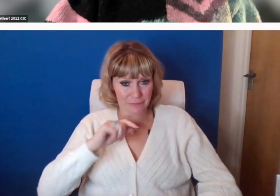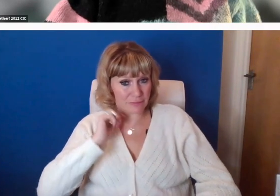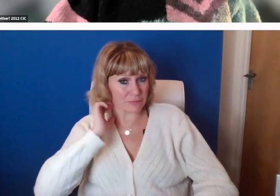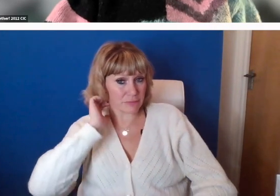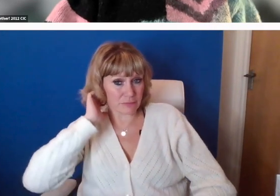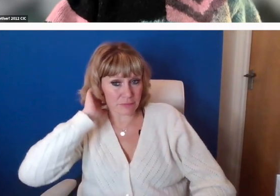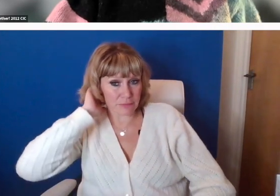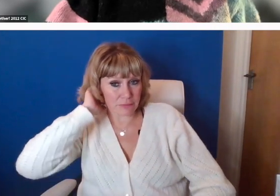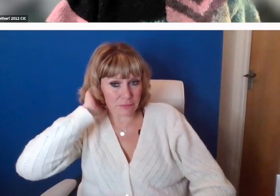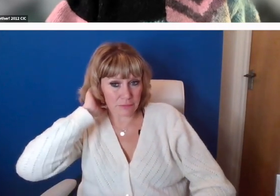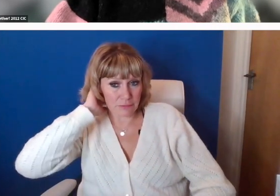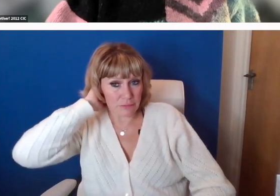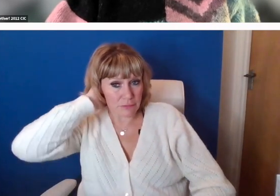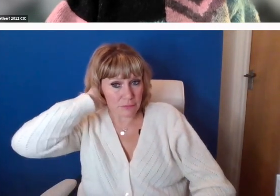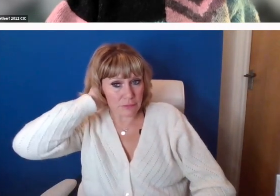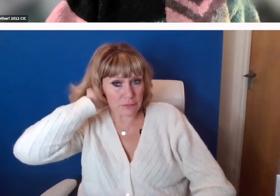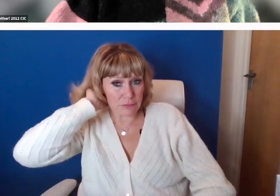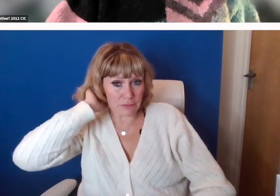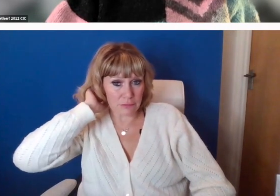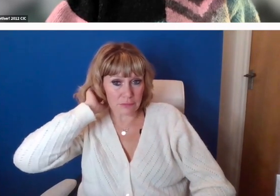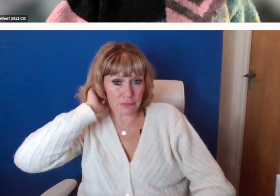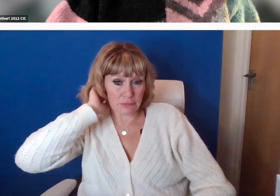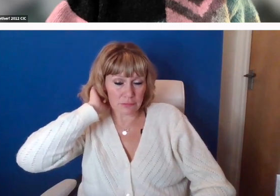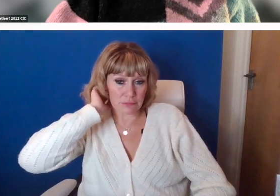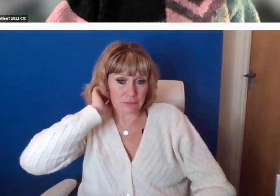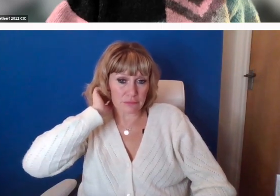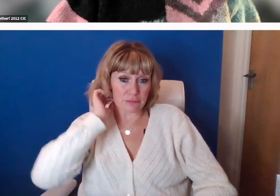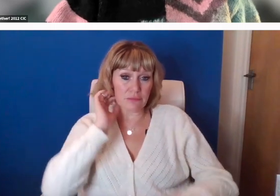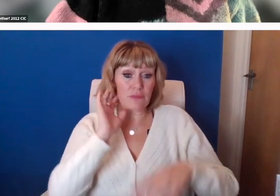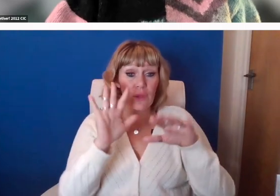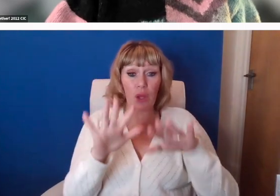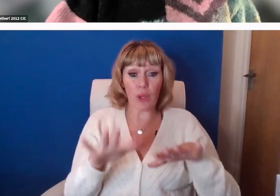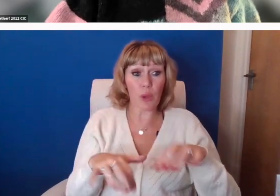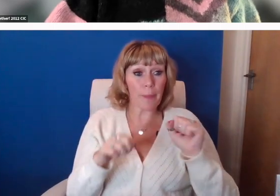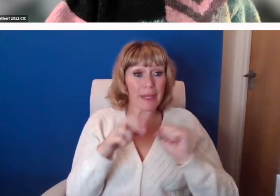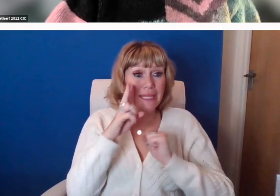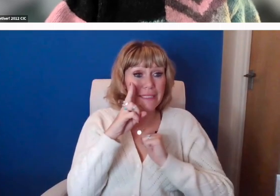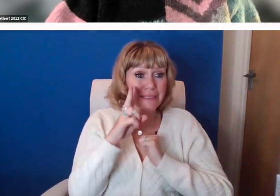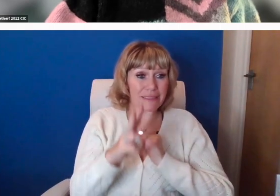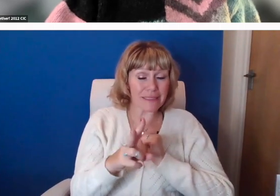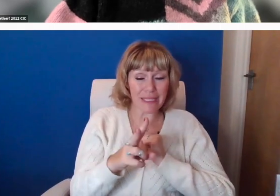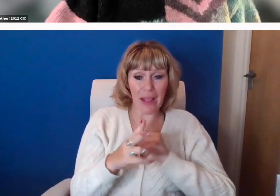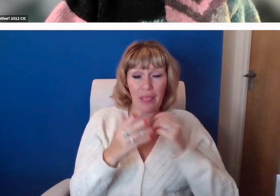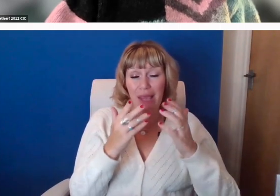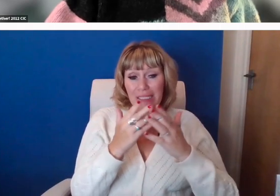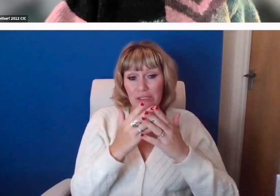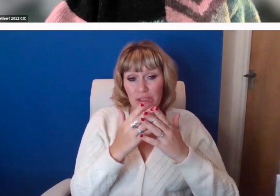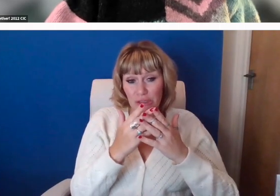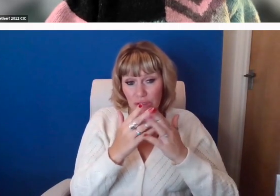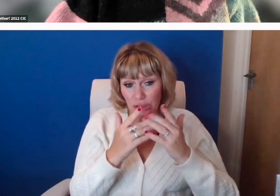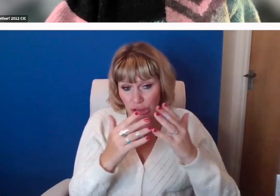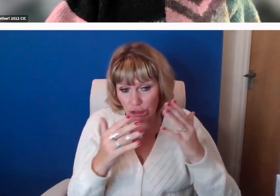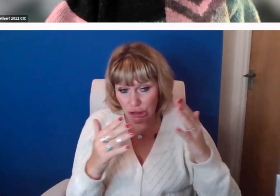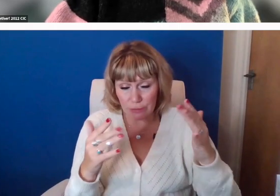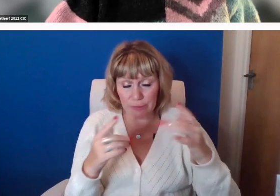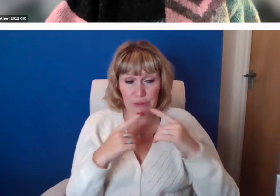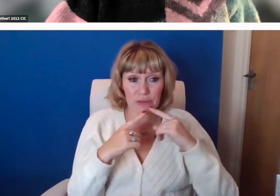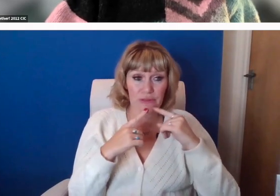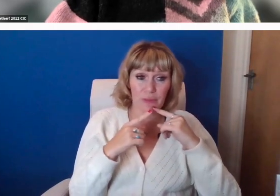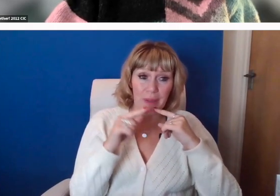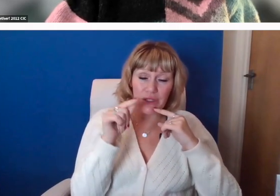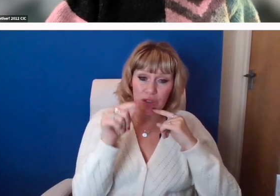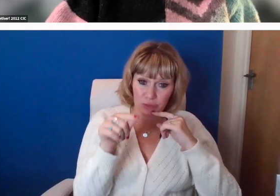and make it bigger so you can begin to see. There's just so much in